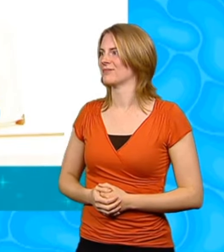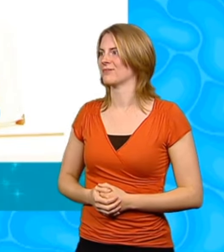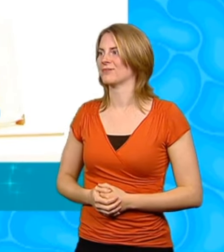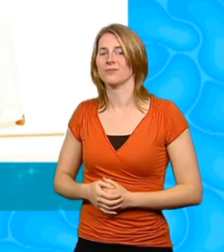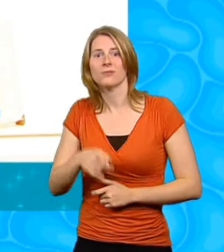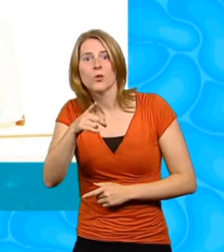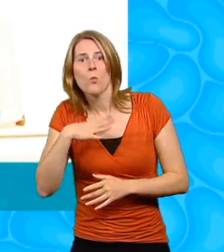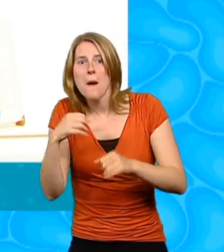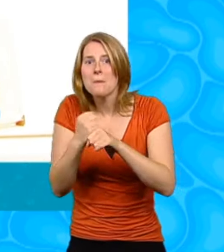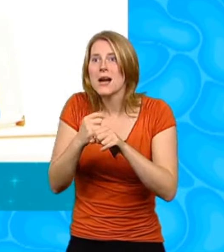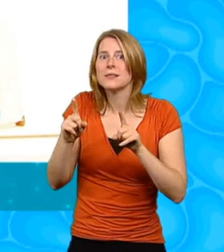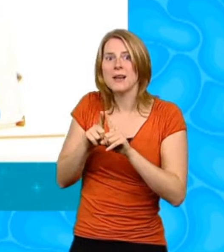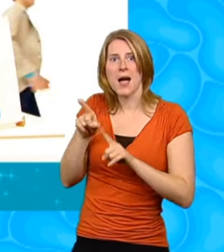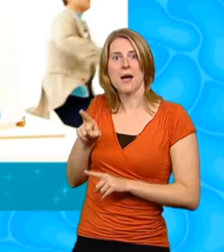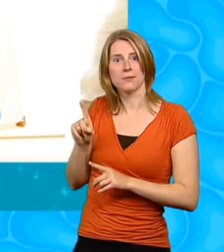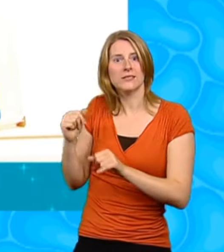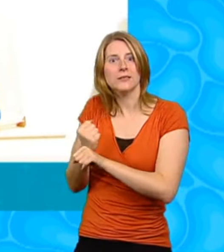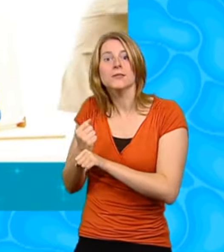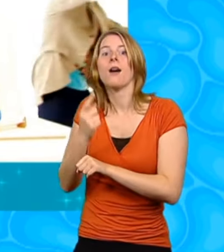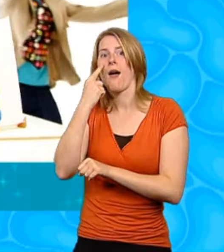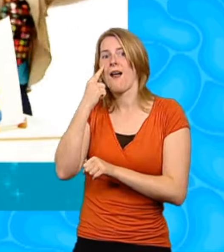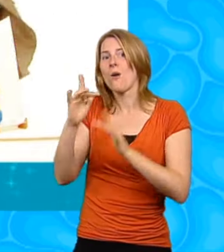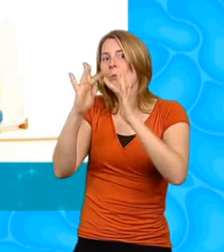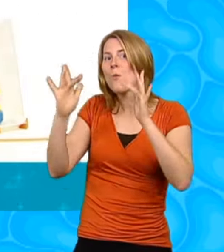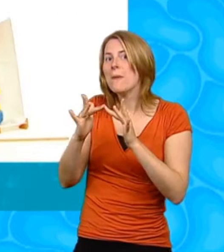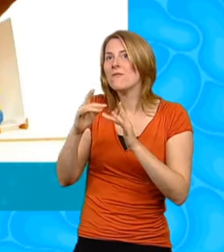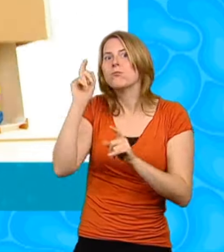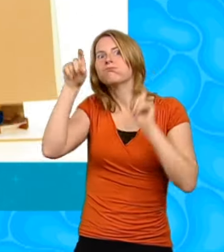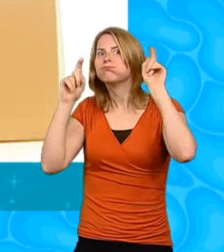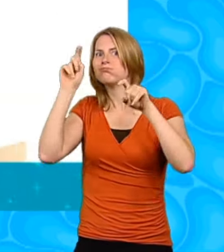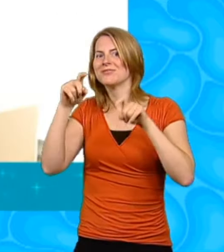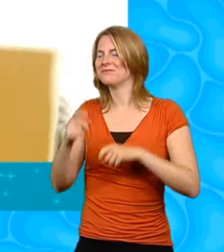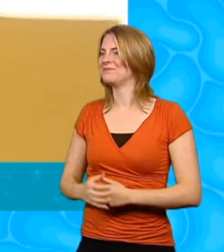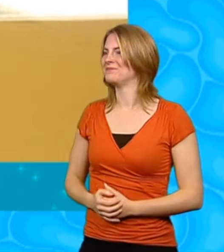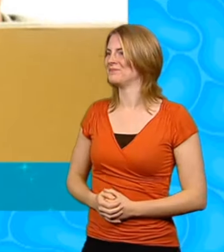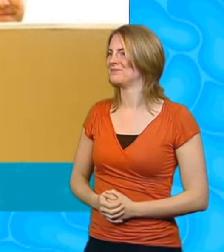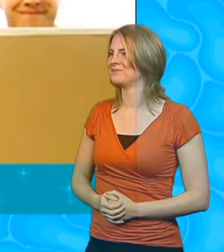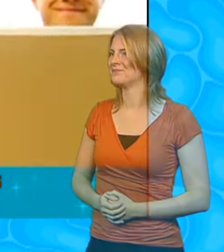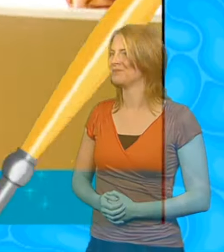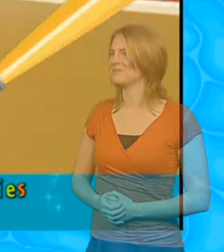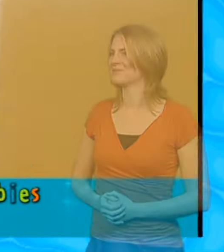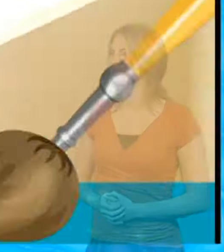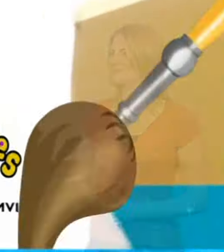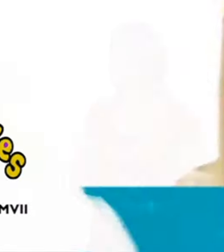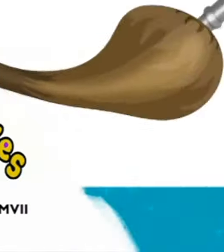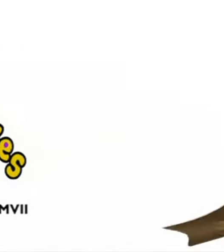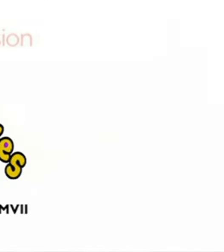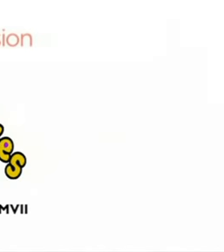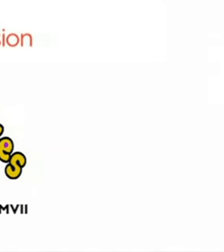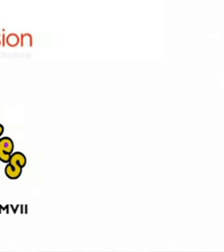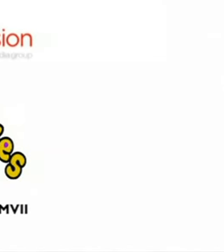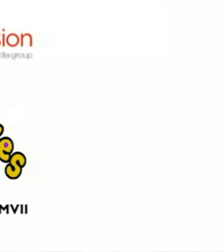If you like making things like Mr. Maker, visit bbc.co.uk/CBeebies for more ideas.